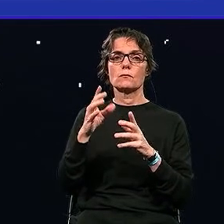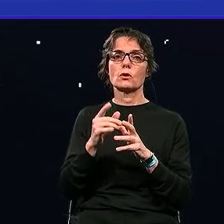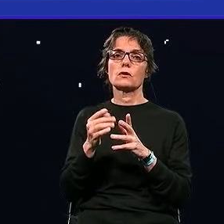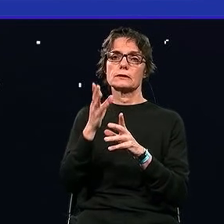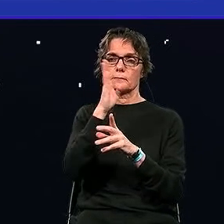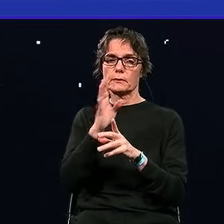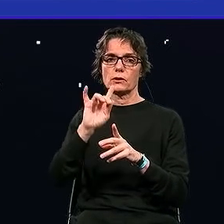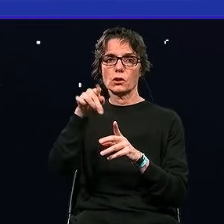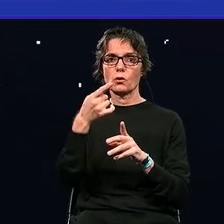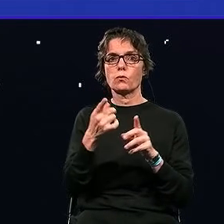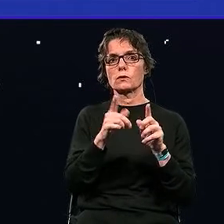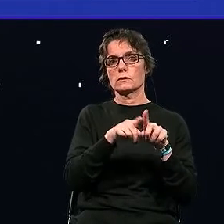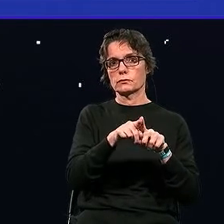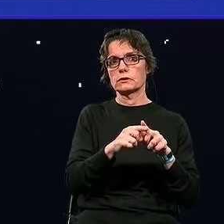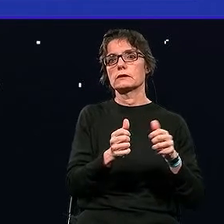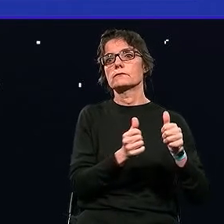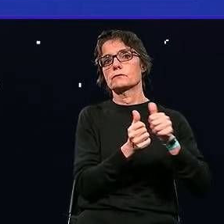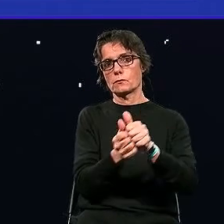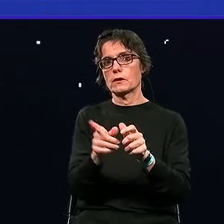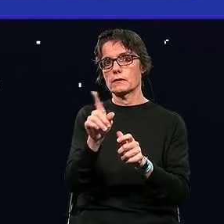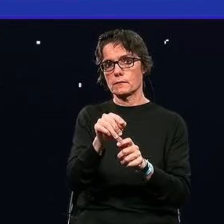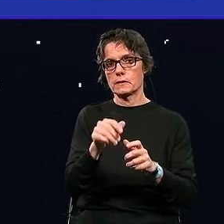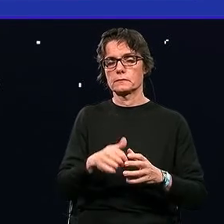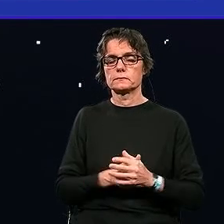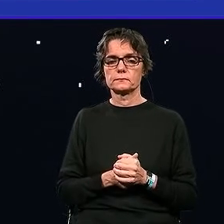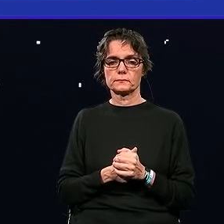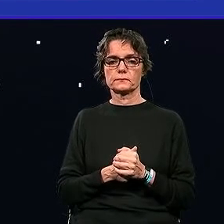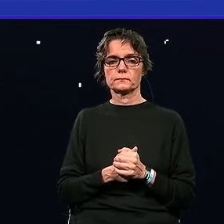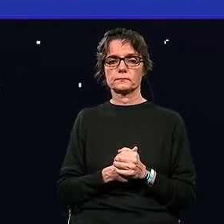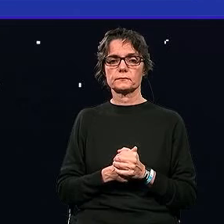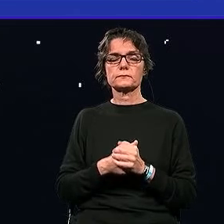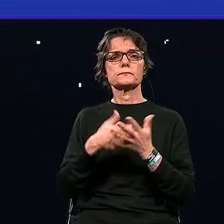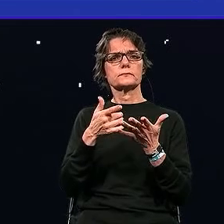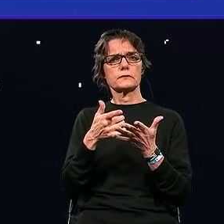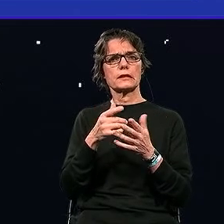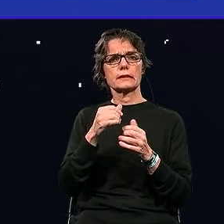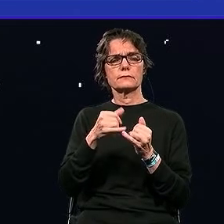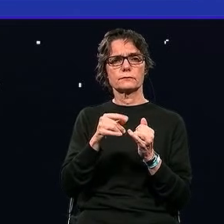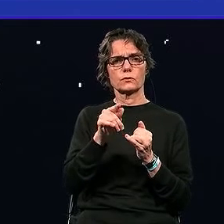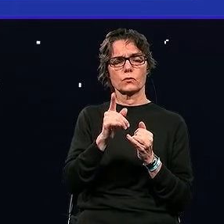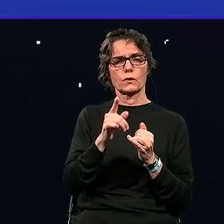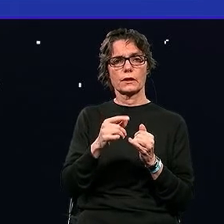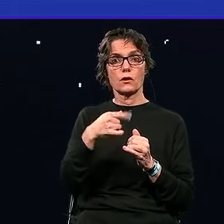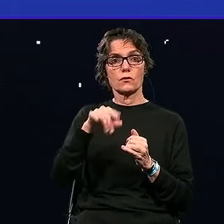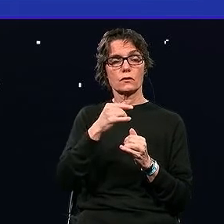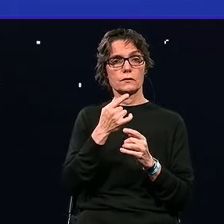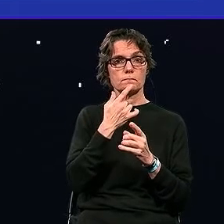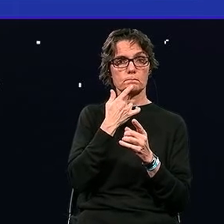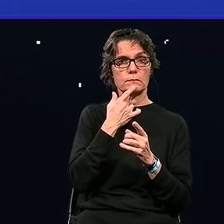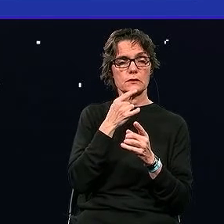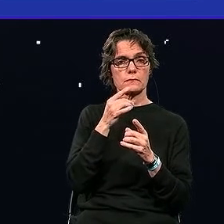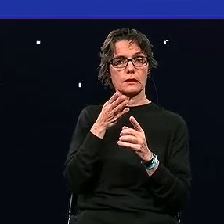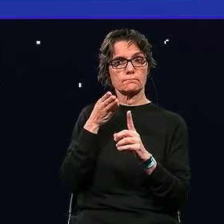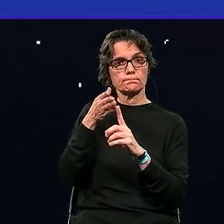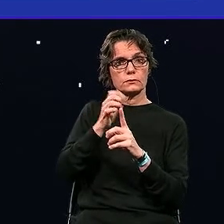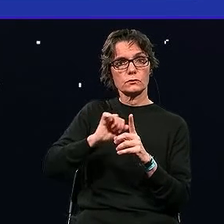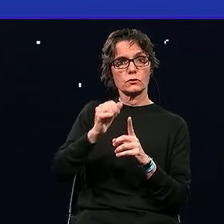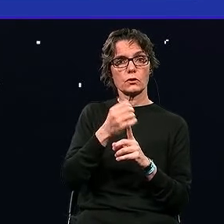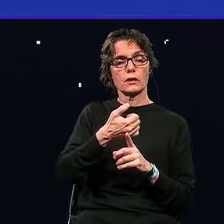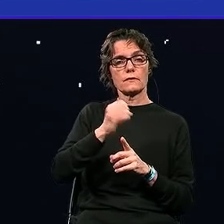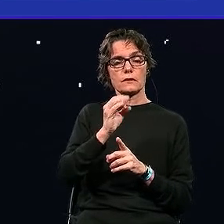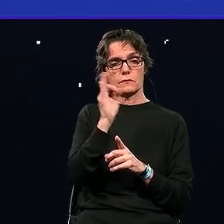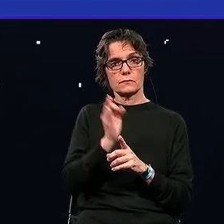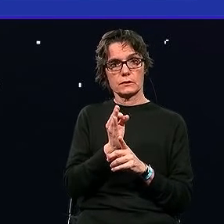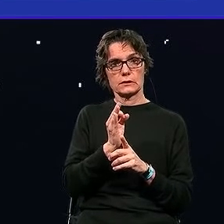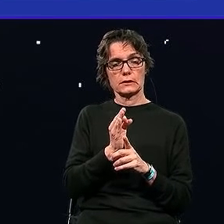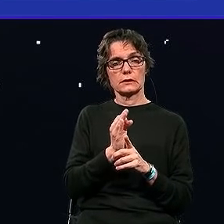governments to follow through. The critical bit here is this piece here. We need to halve emissions by 50%